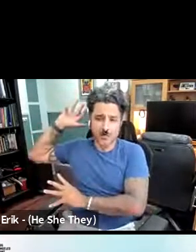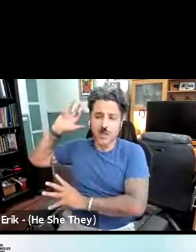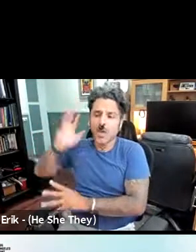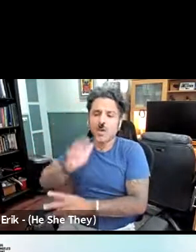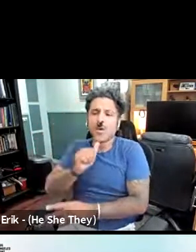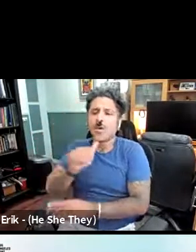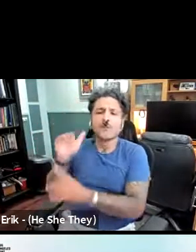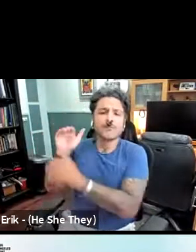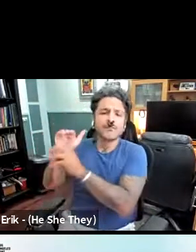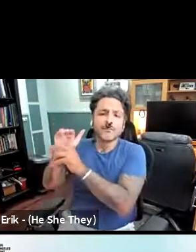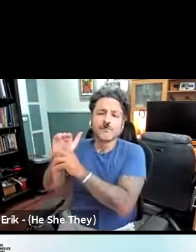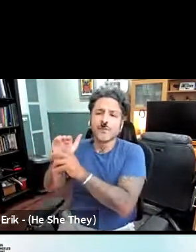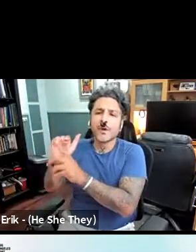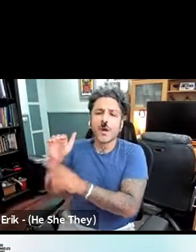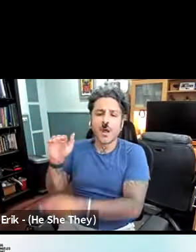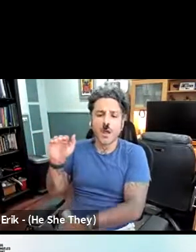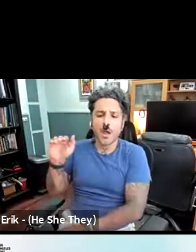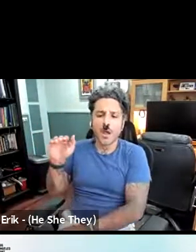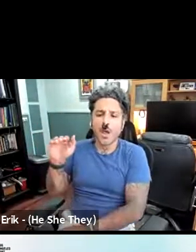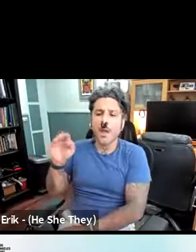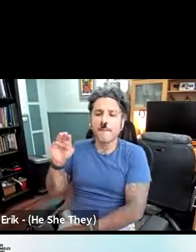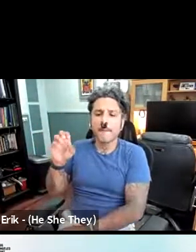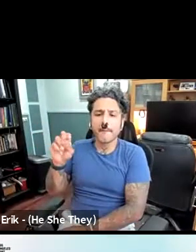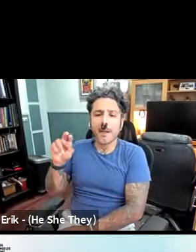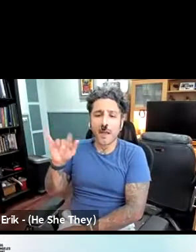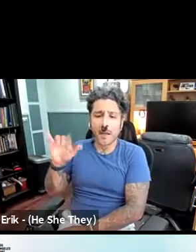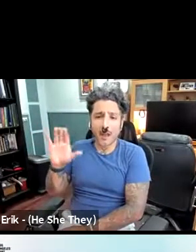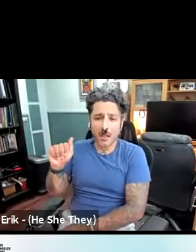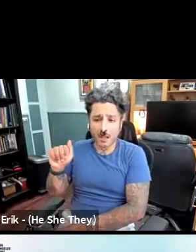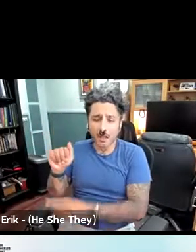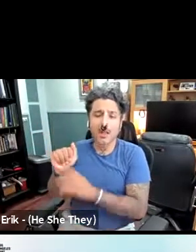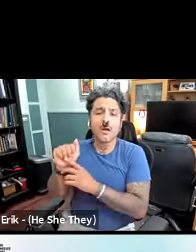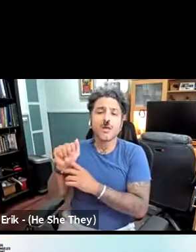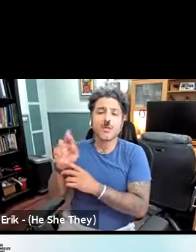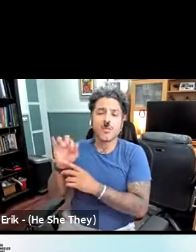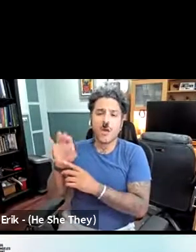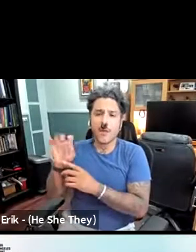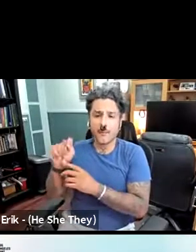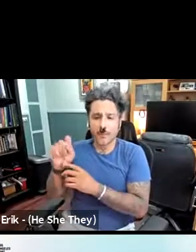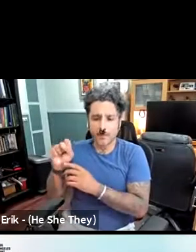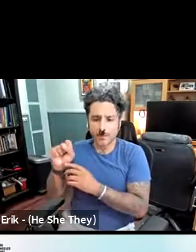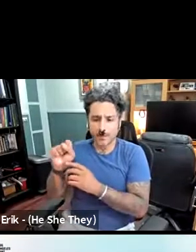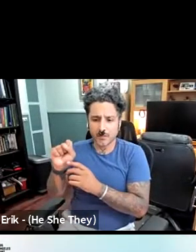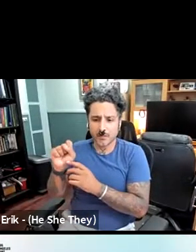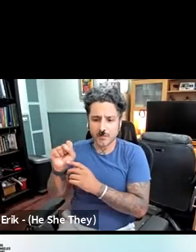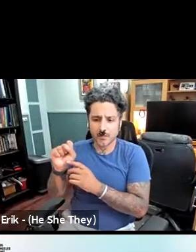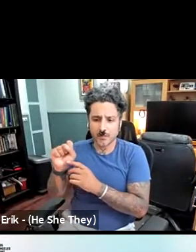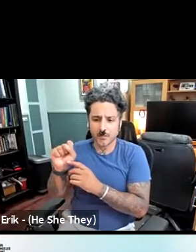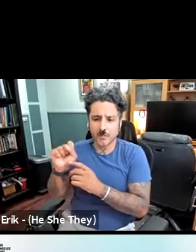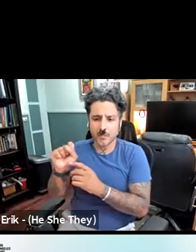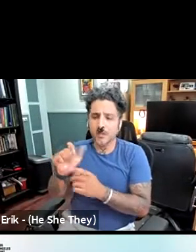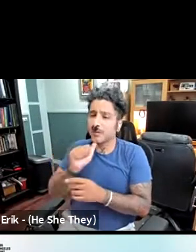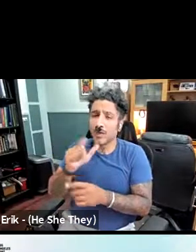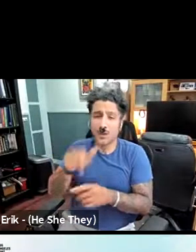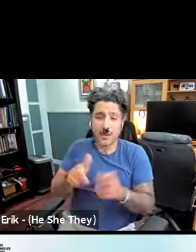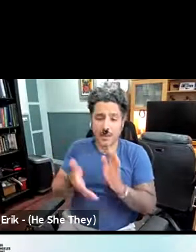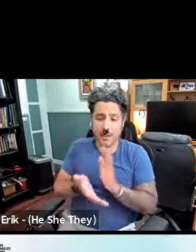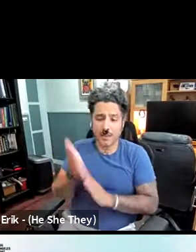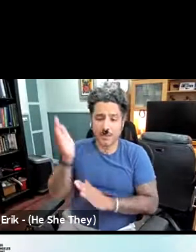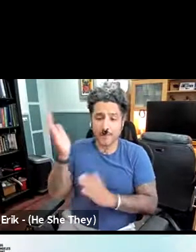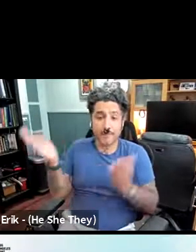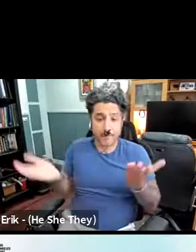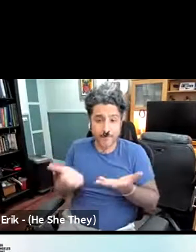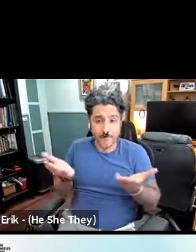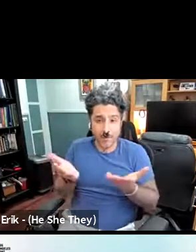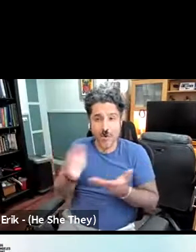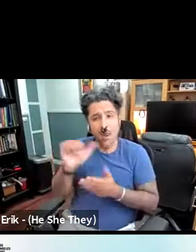call on Amari Proud. Don't forget to call on Monica Roberts. Don't forget to call on us. We are waiting on the other side. We did not leave here,